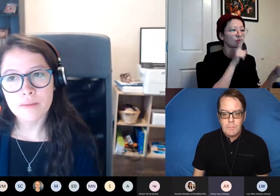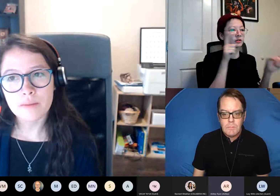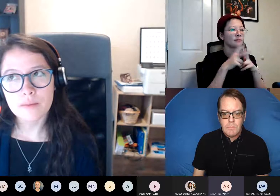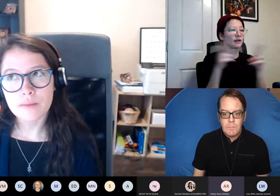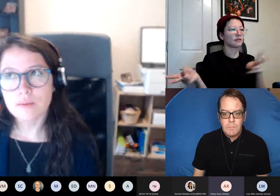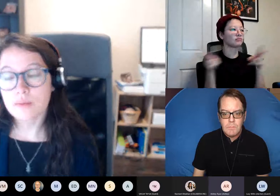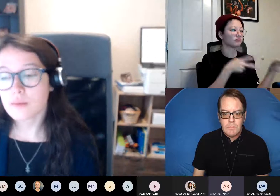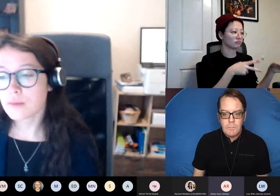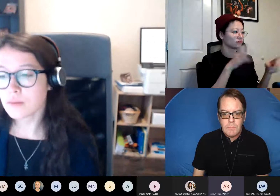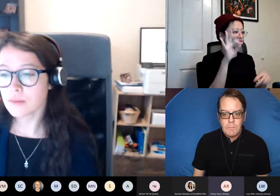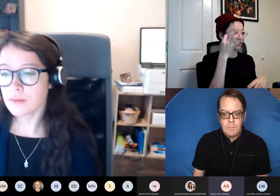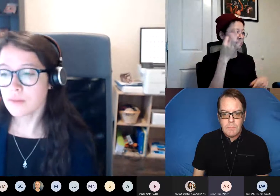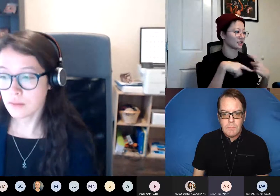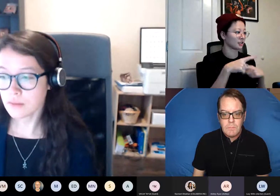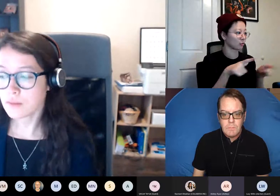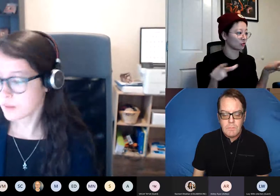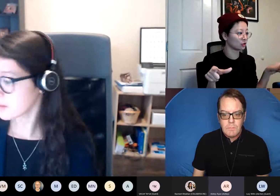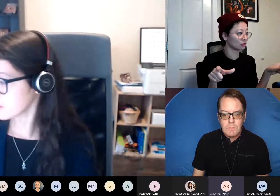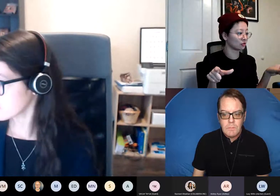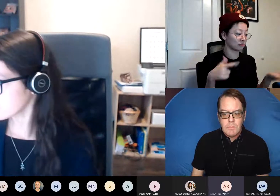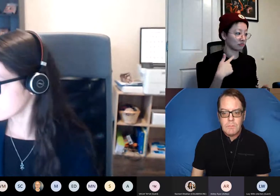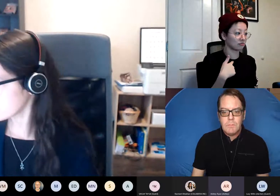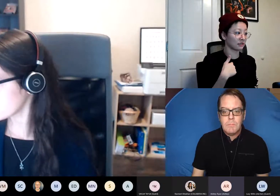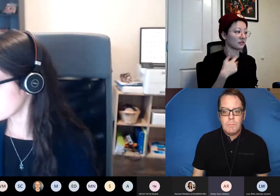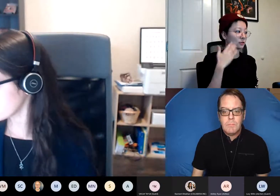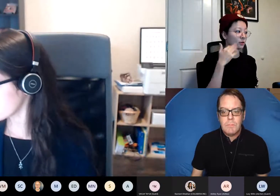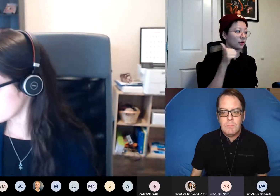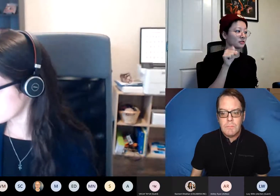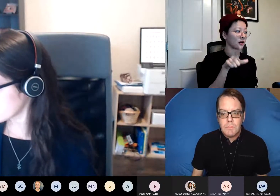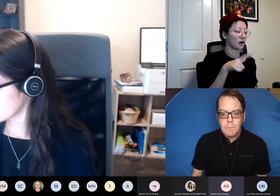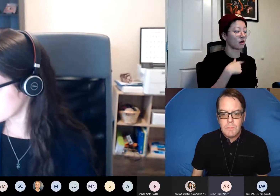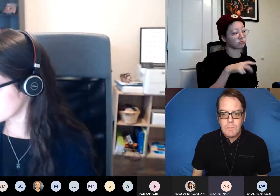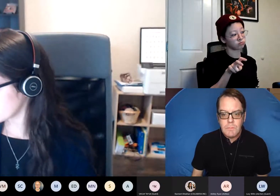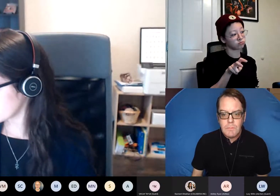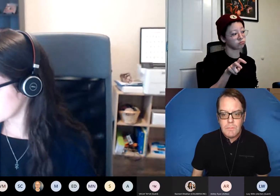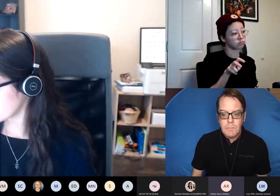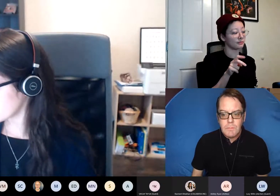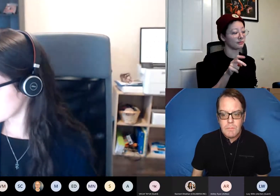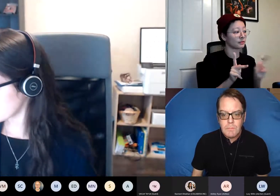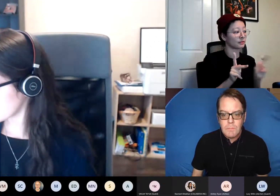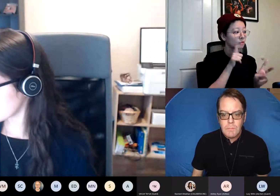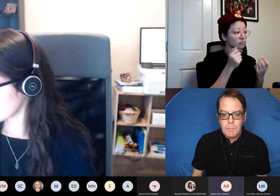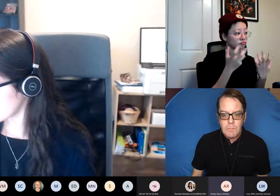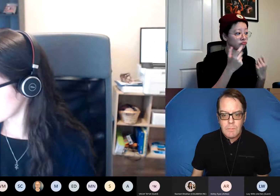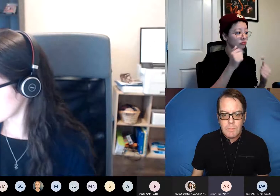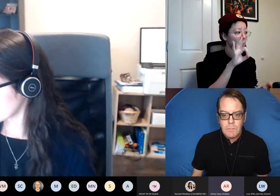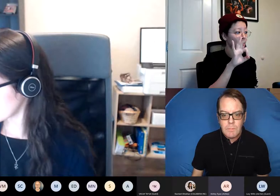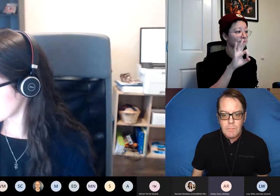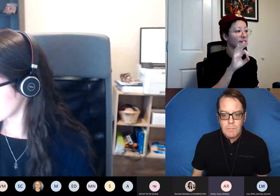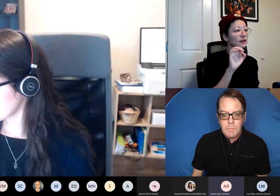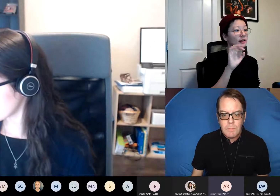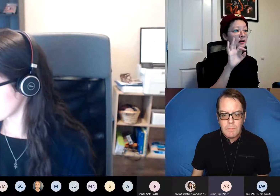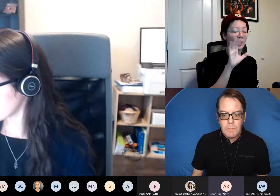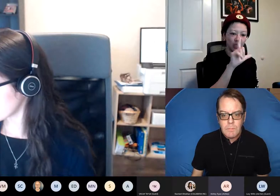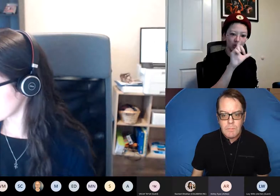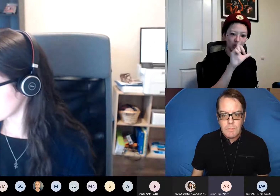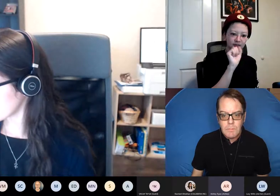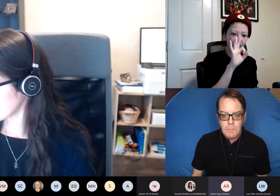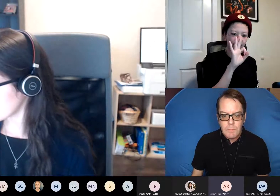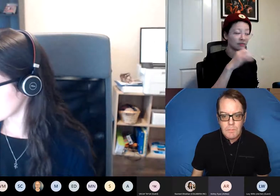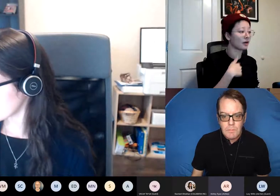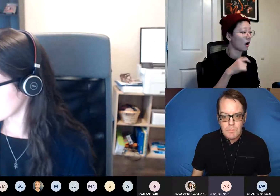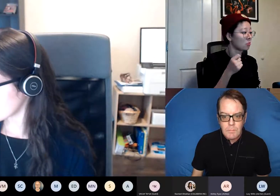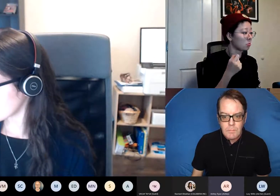school and taught sign language from there. And that's where you'll see a lot of the American Sign Language having similarities to French